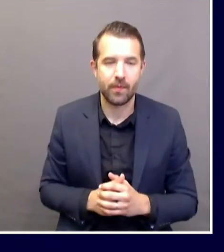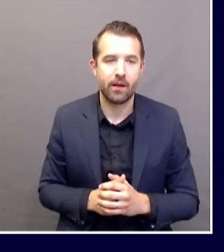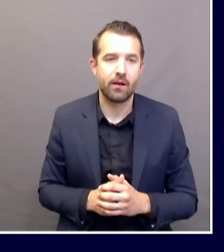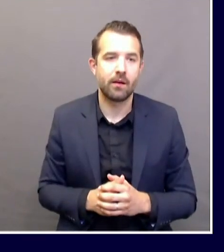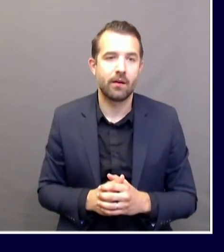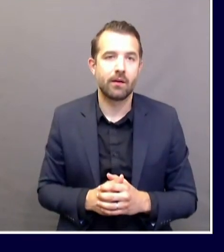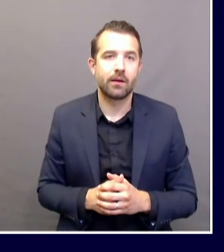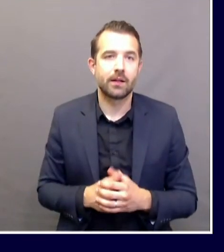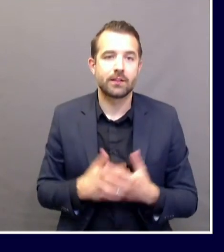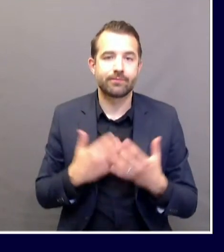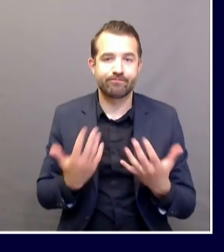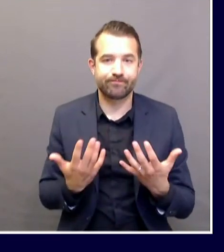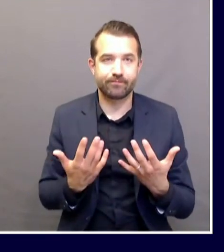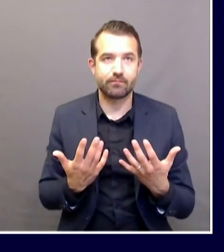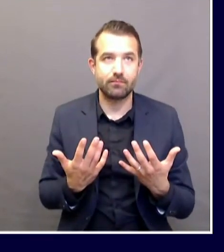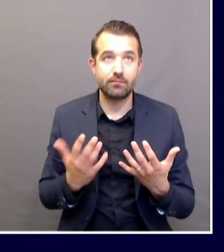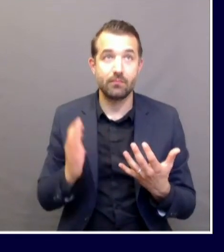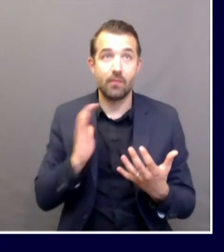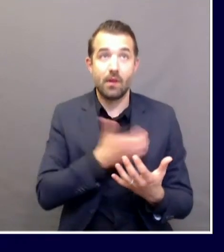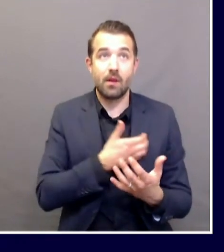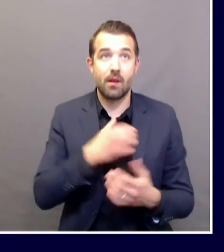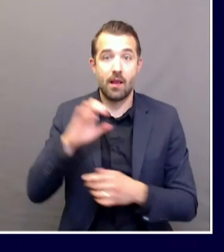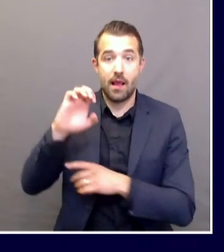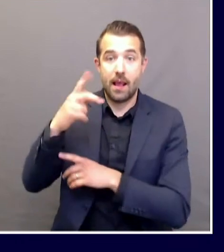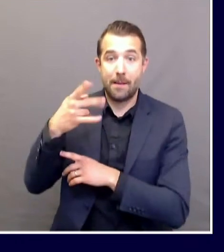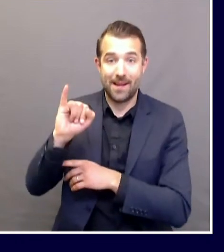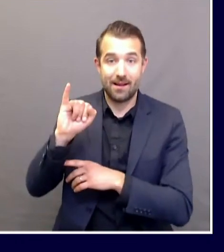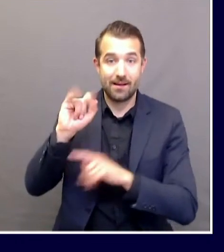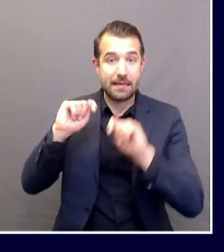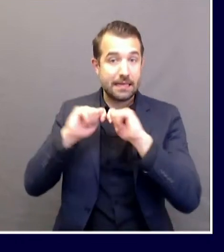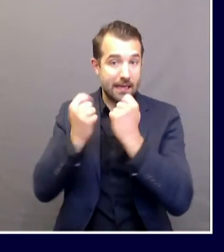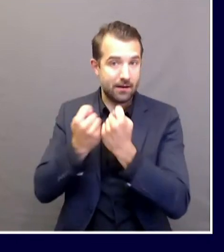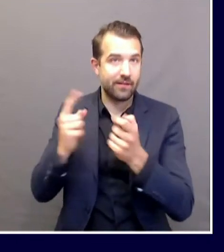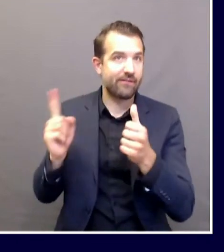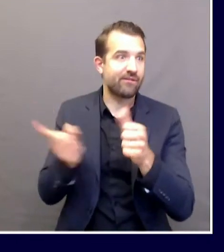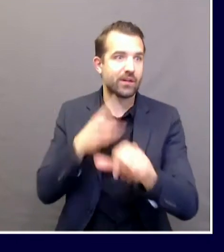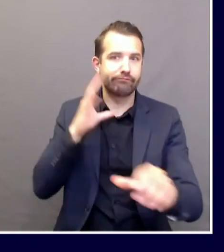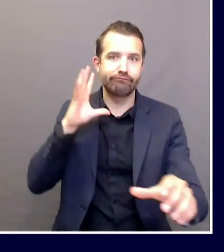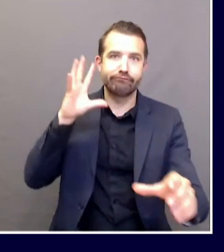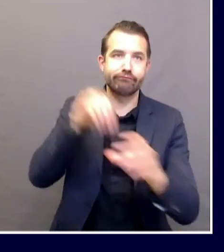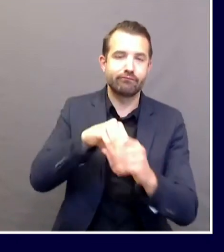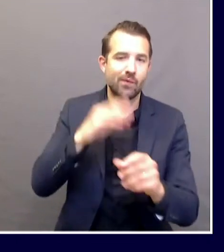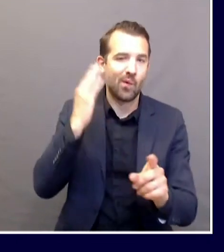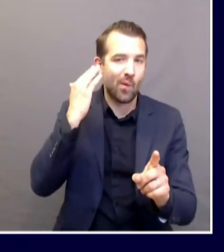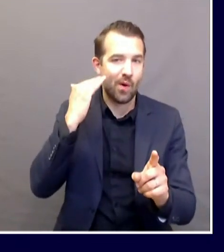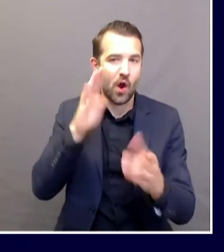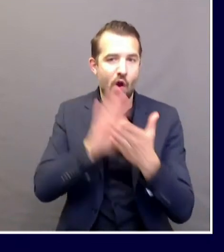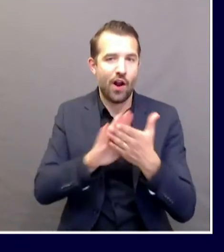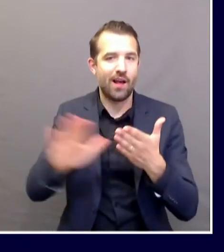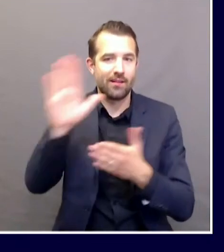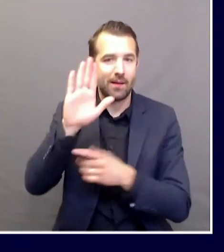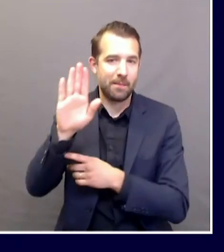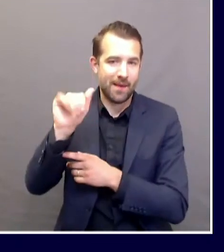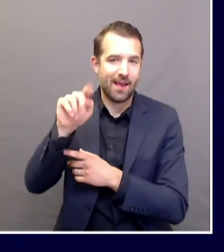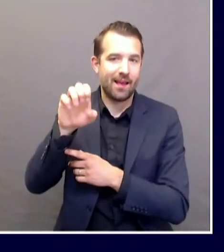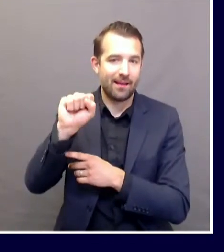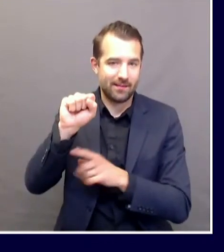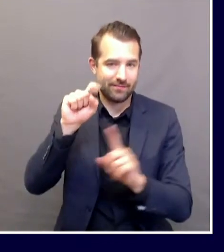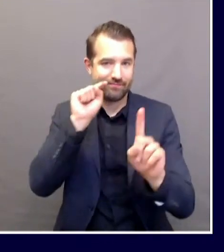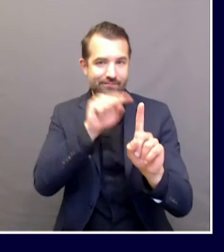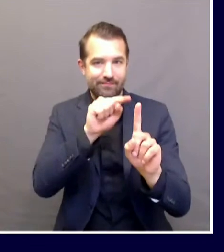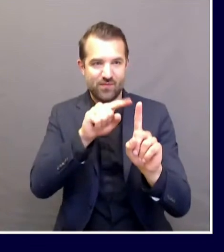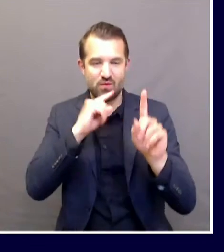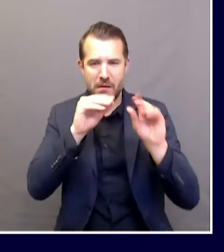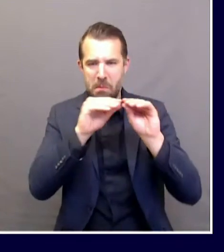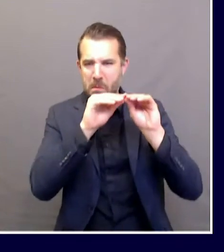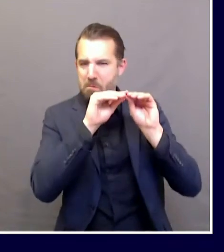initially to a sizable outbreak at Bates, but that outbreak has largely subsided. In their latest round of testing, they